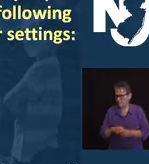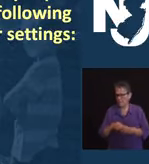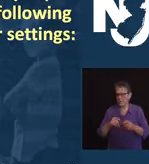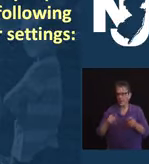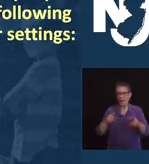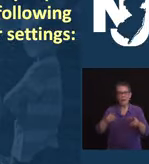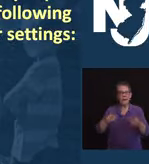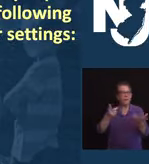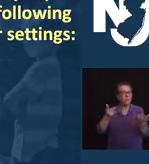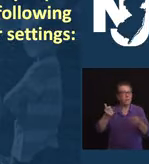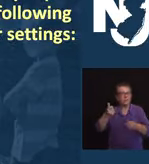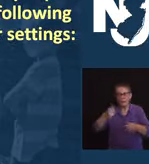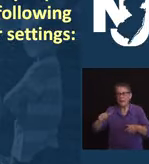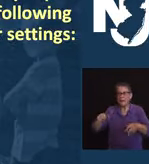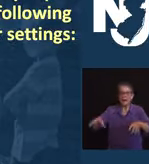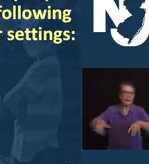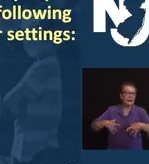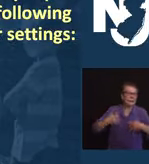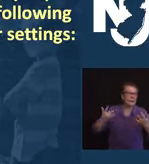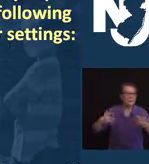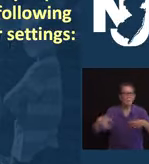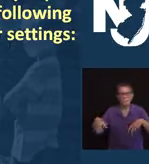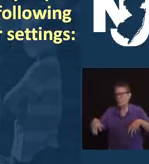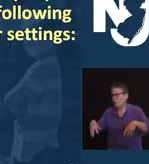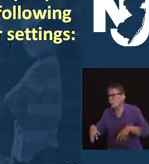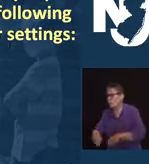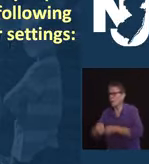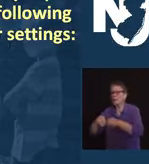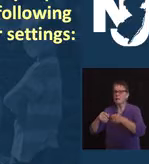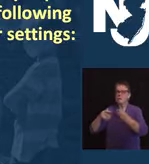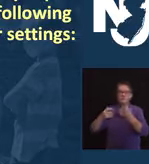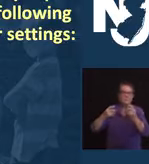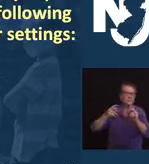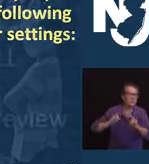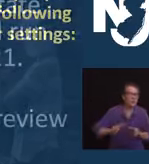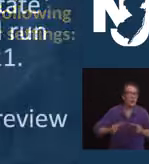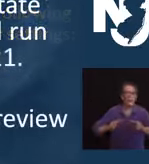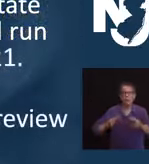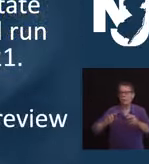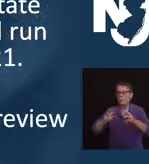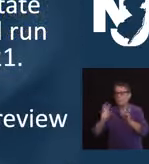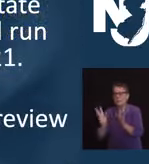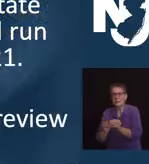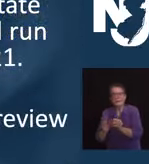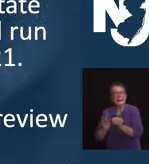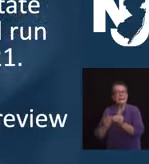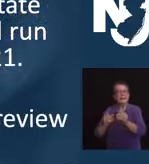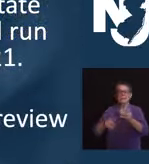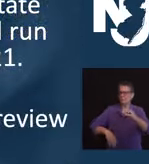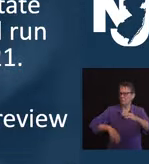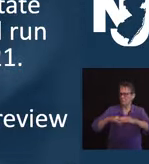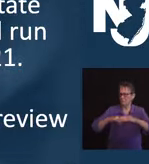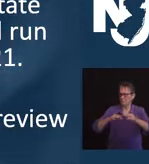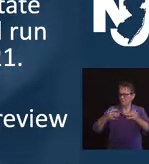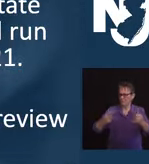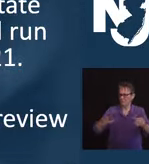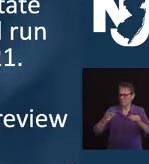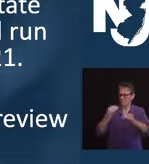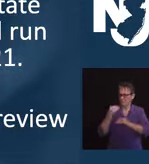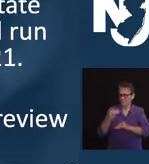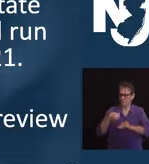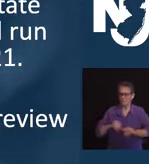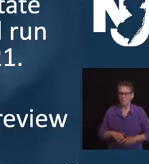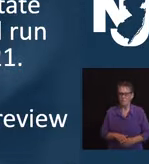a confirmation, a wedding, whatever it might be. And also today, I'm pleased to announce that the